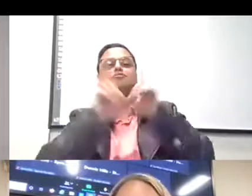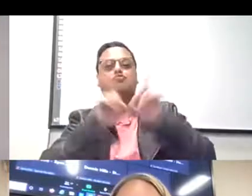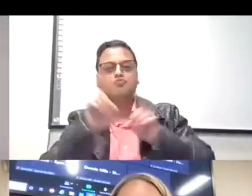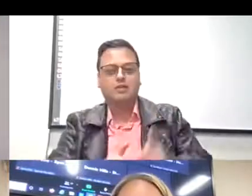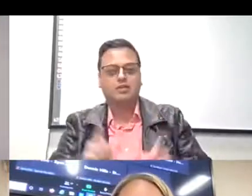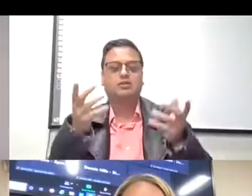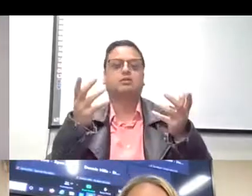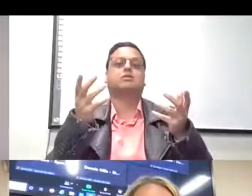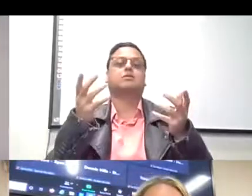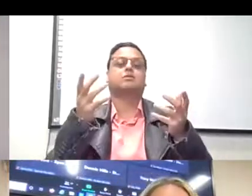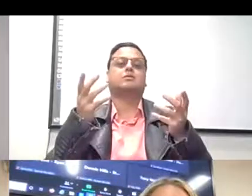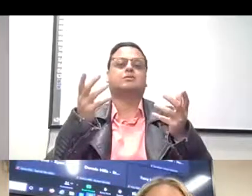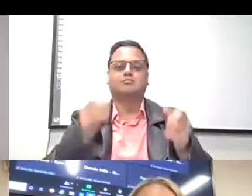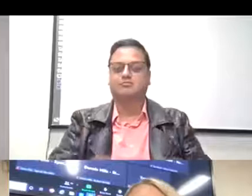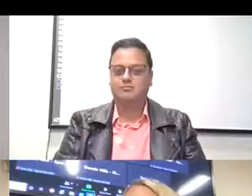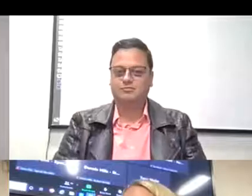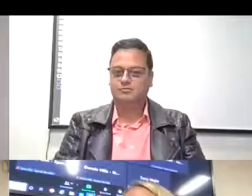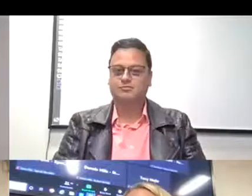item.